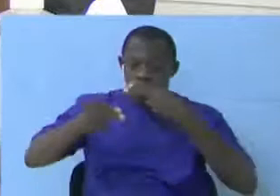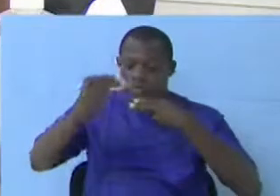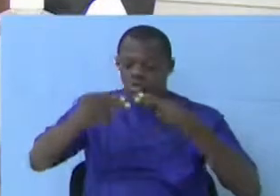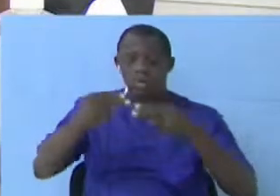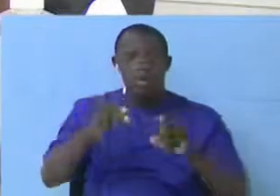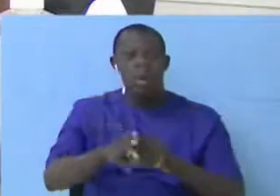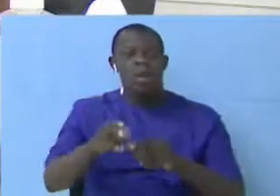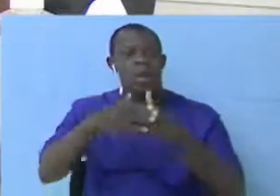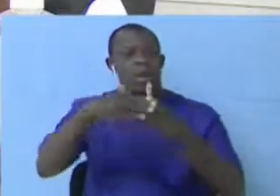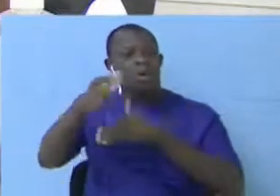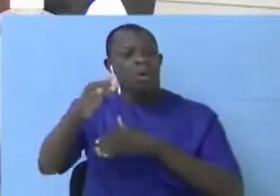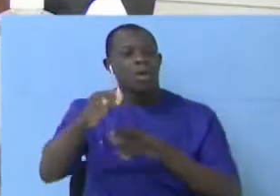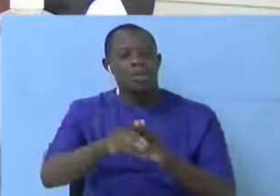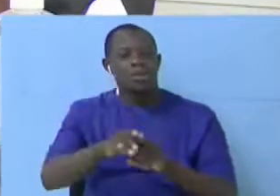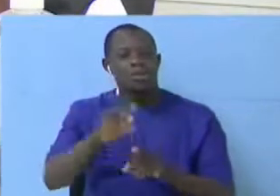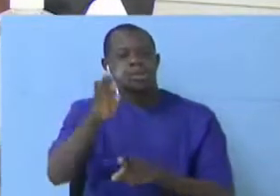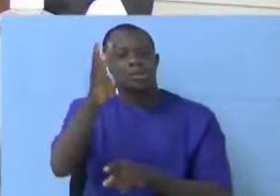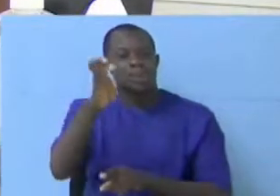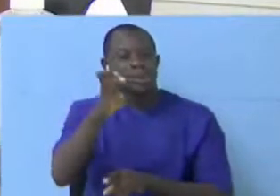And